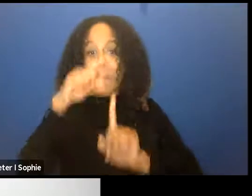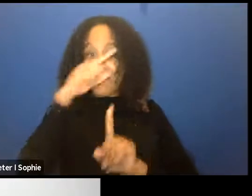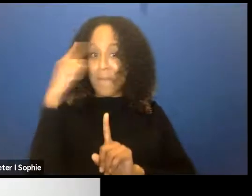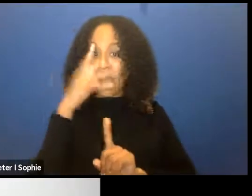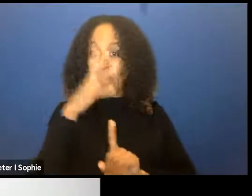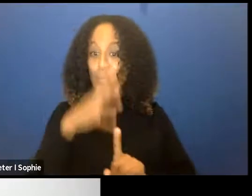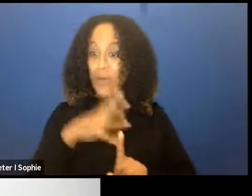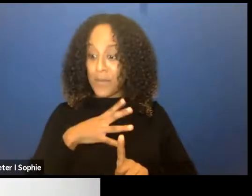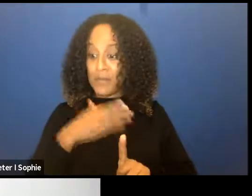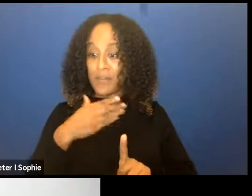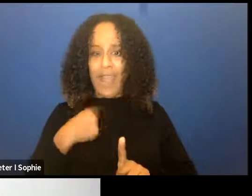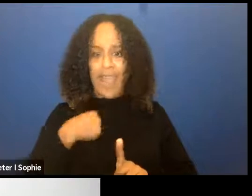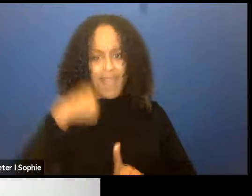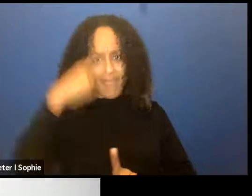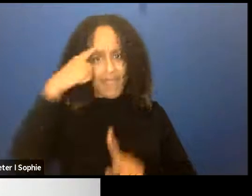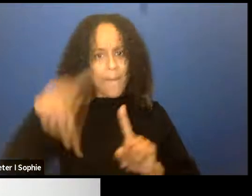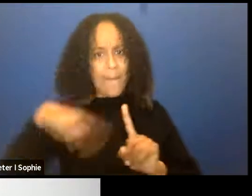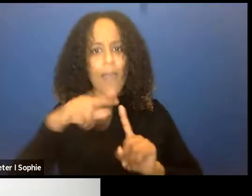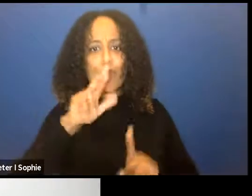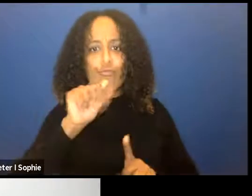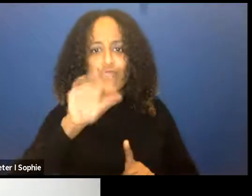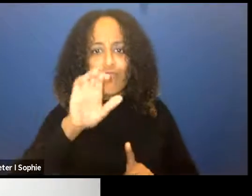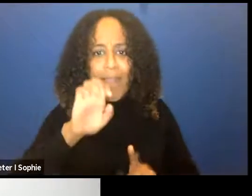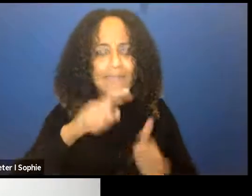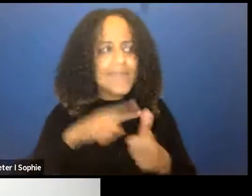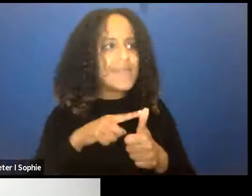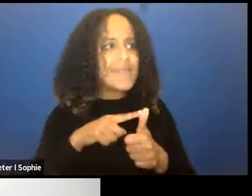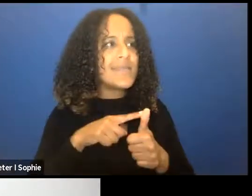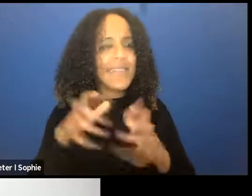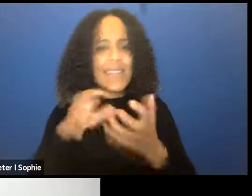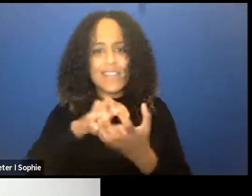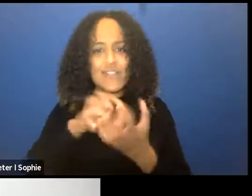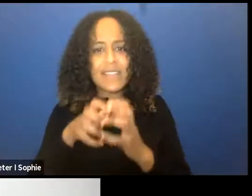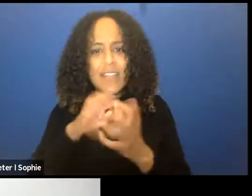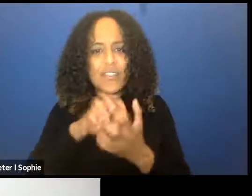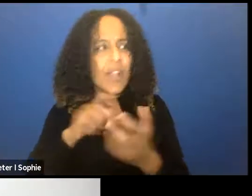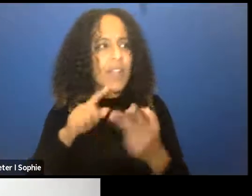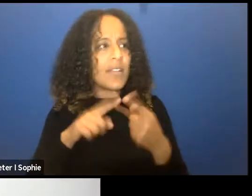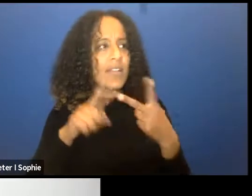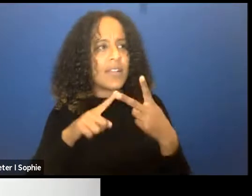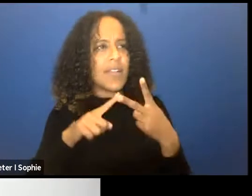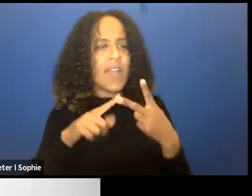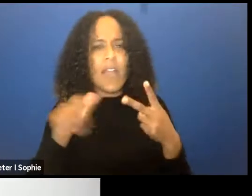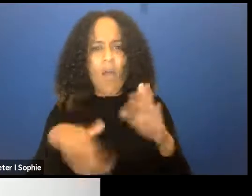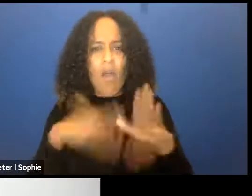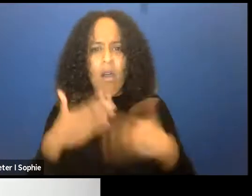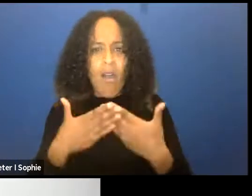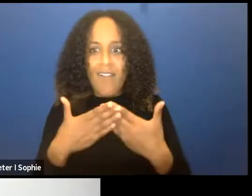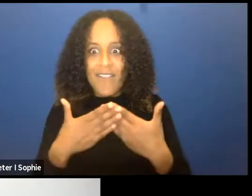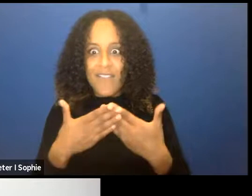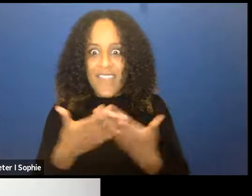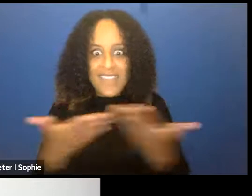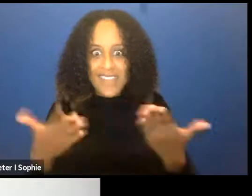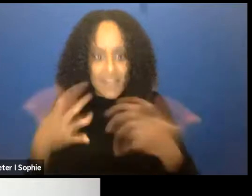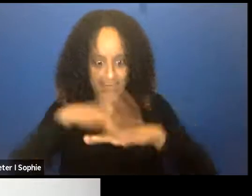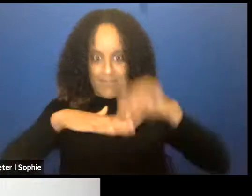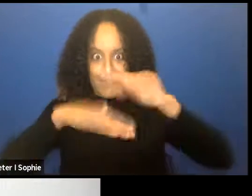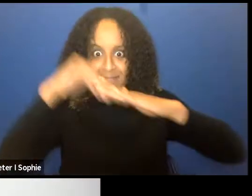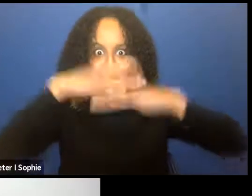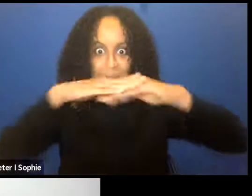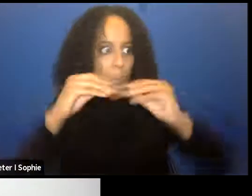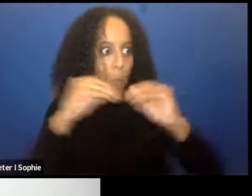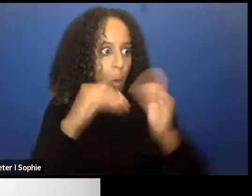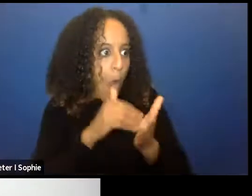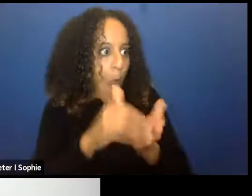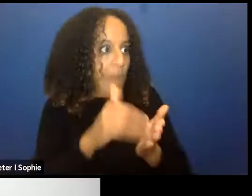think about race and I think about, intersectionality, and I think about all of these things way more than probably